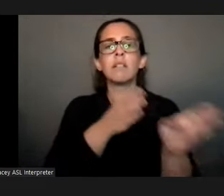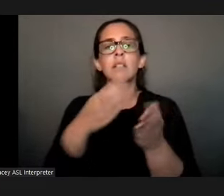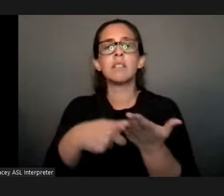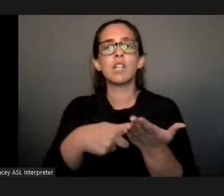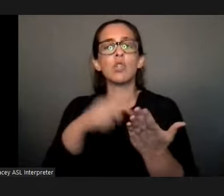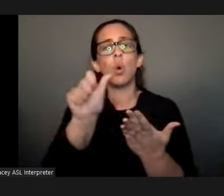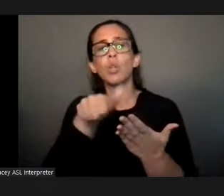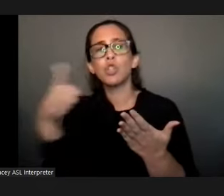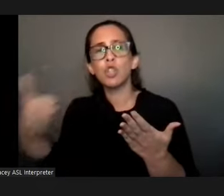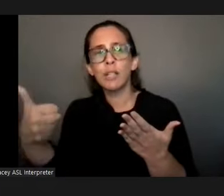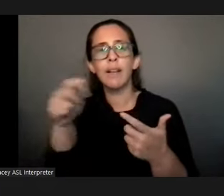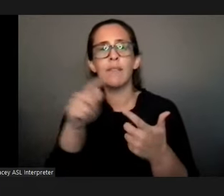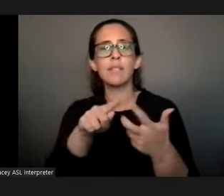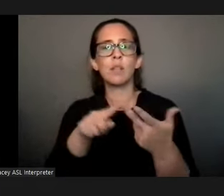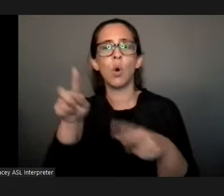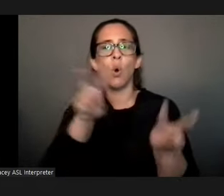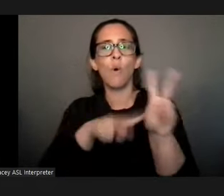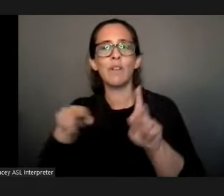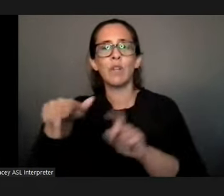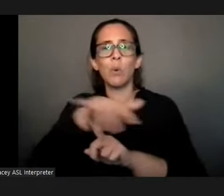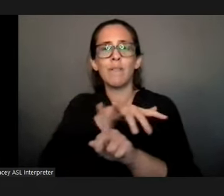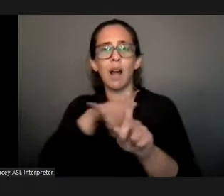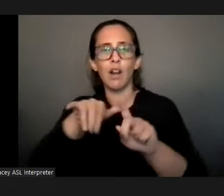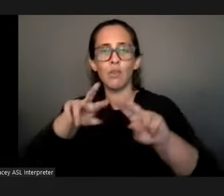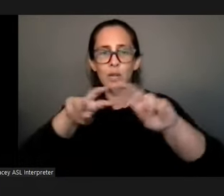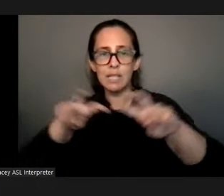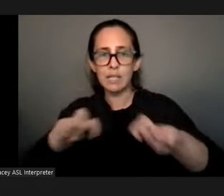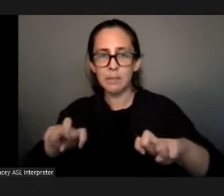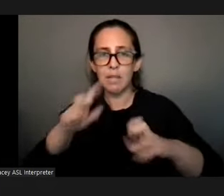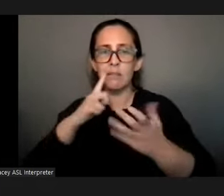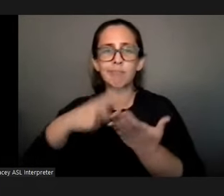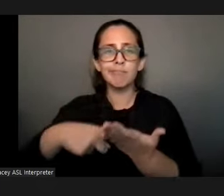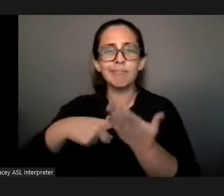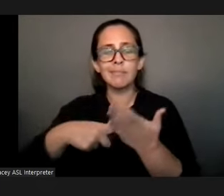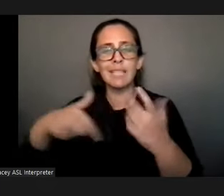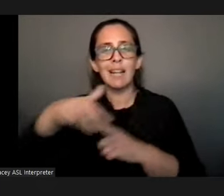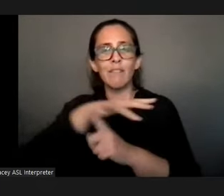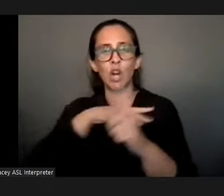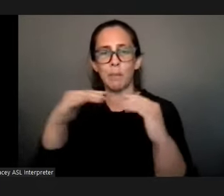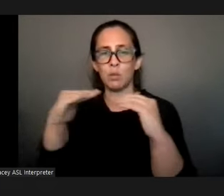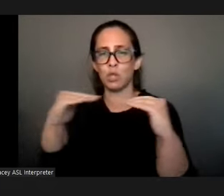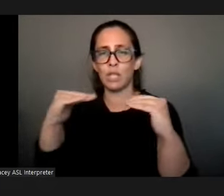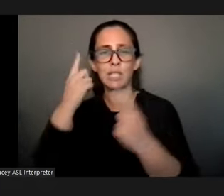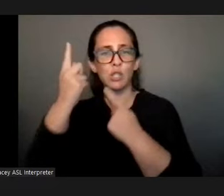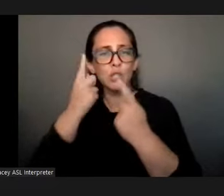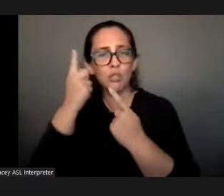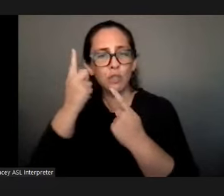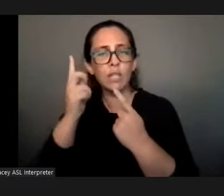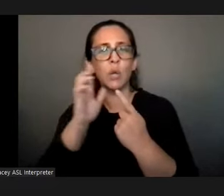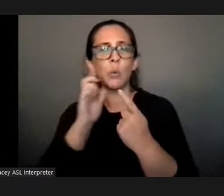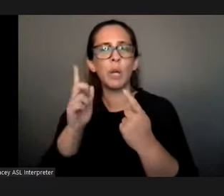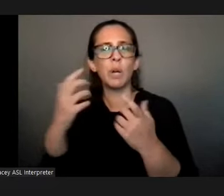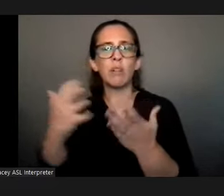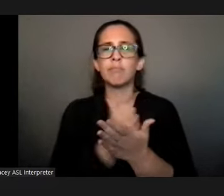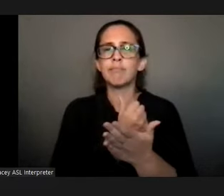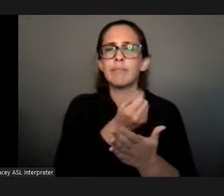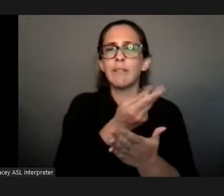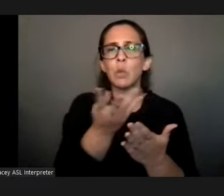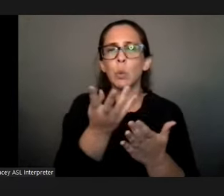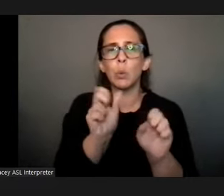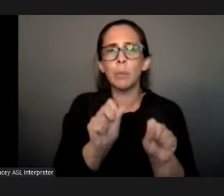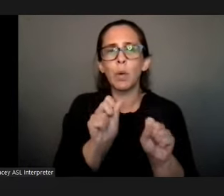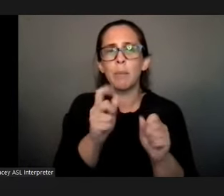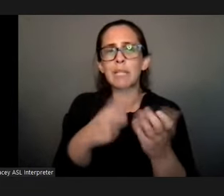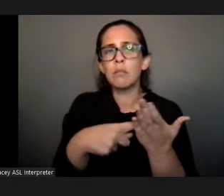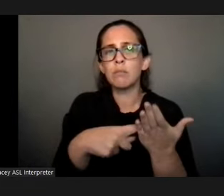of the environmental assessment, and discuss and describe environmental justice considerations. We'll take a few moments to talk about the potential project